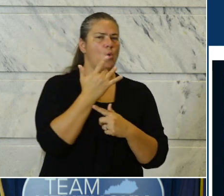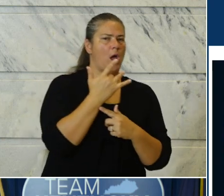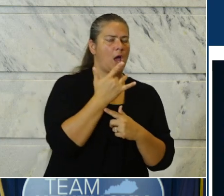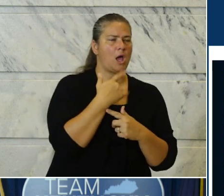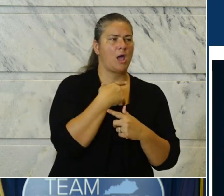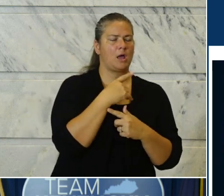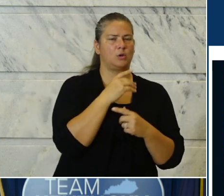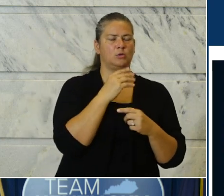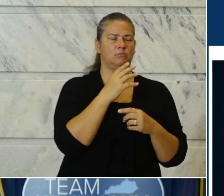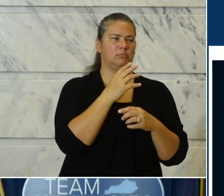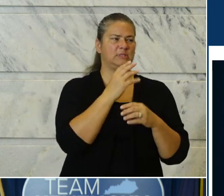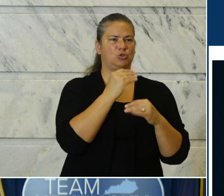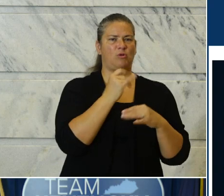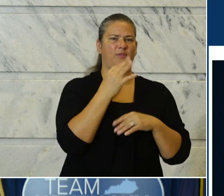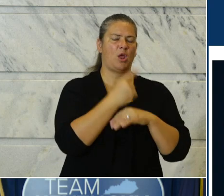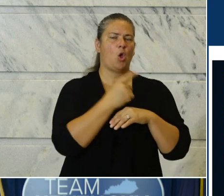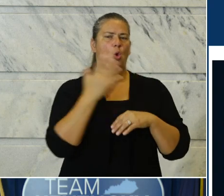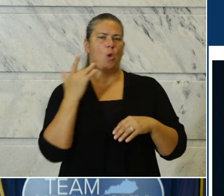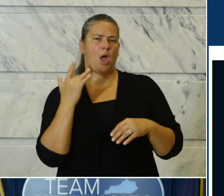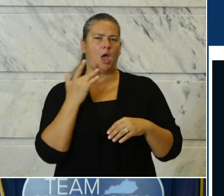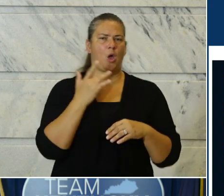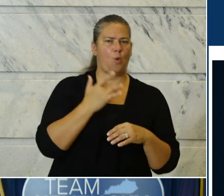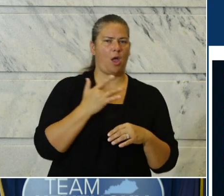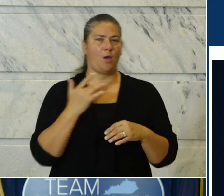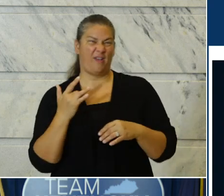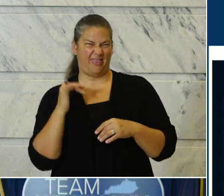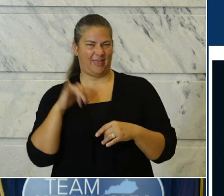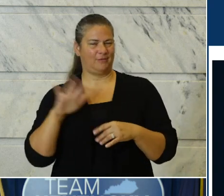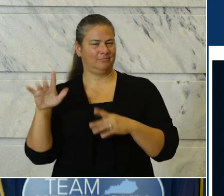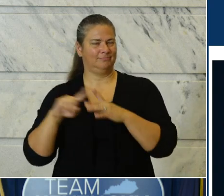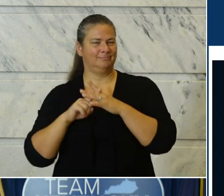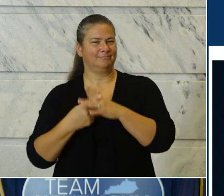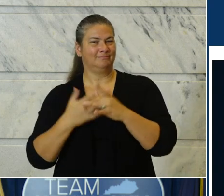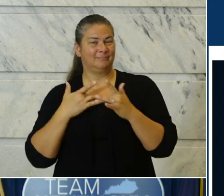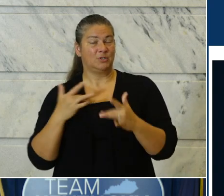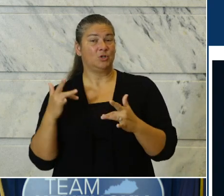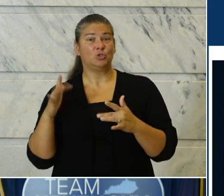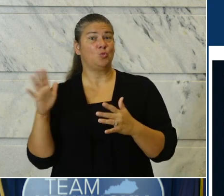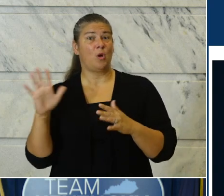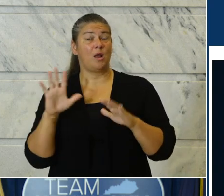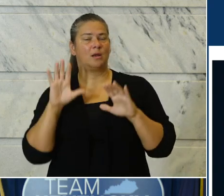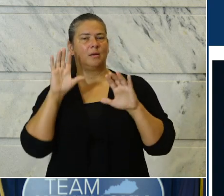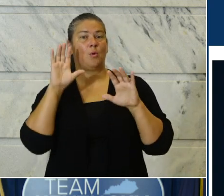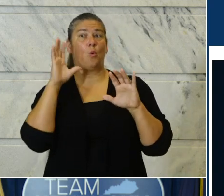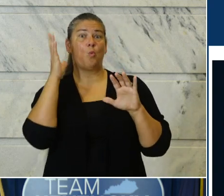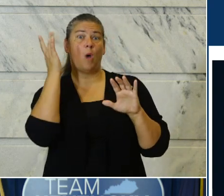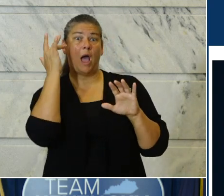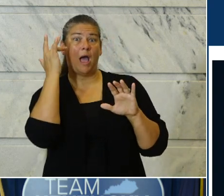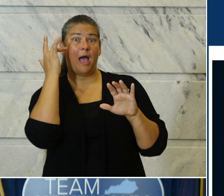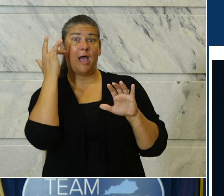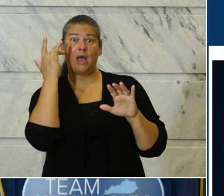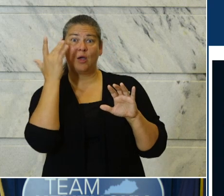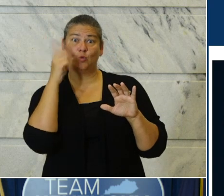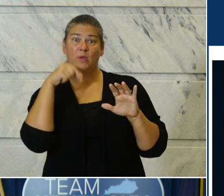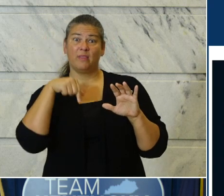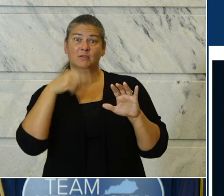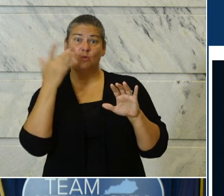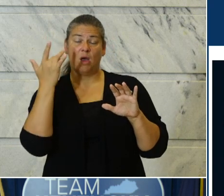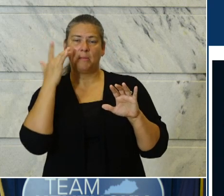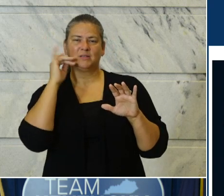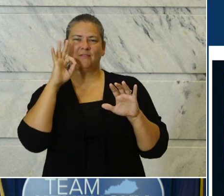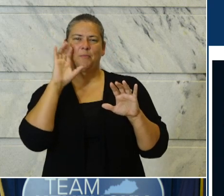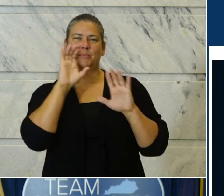teach every day? And as you can see, the answer to that is pictures of her students. And so I know so many teachers across Kentucky have